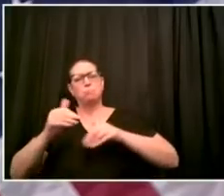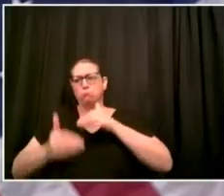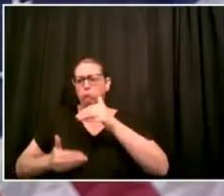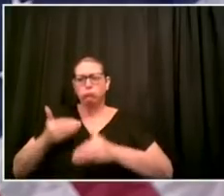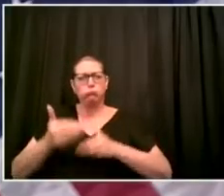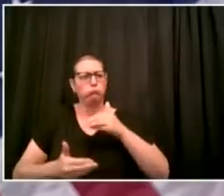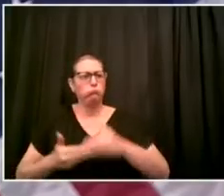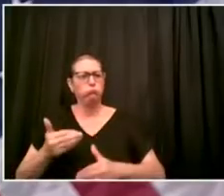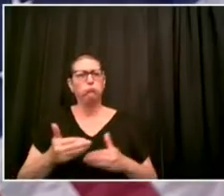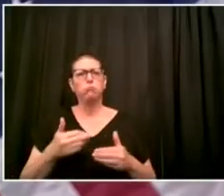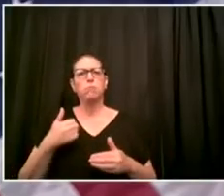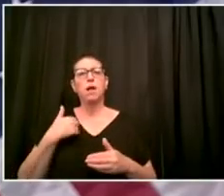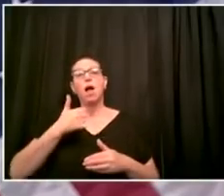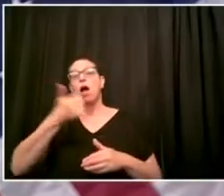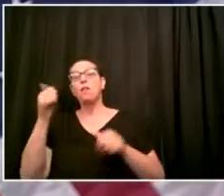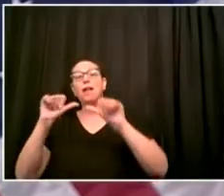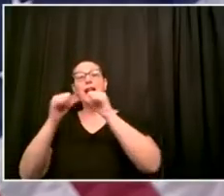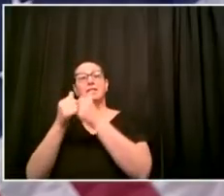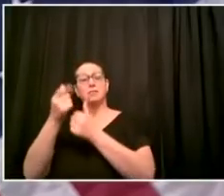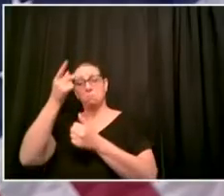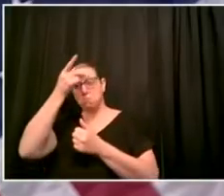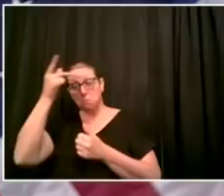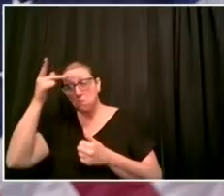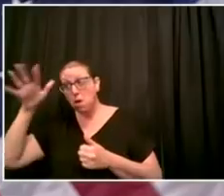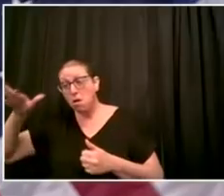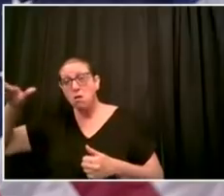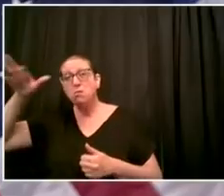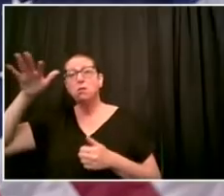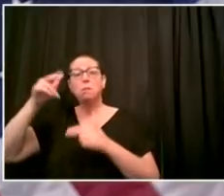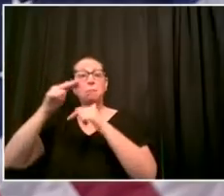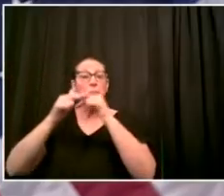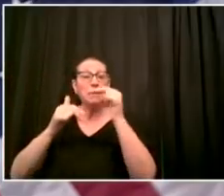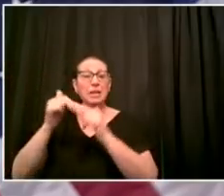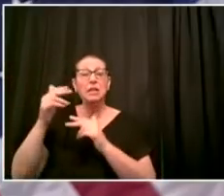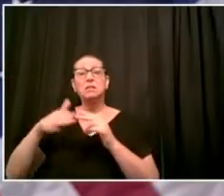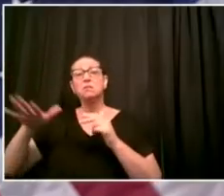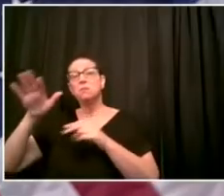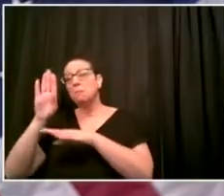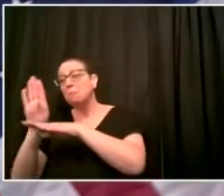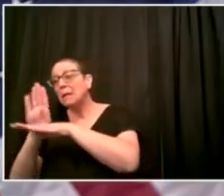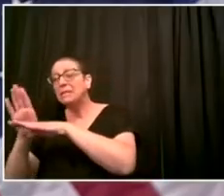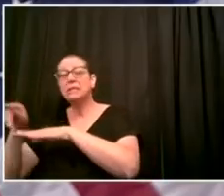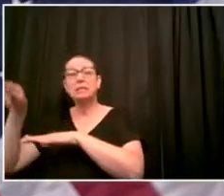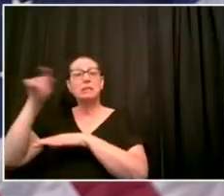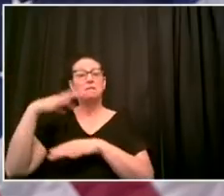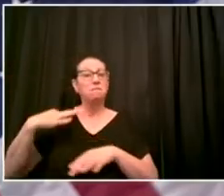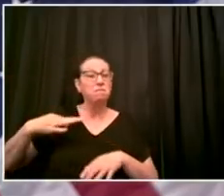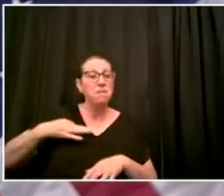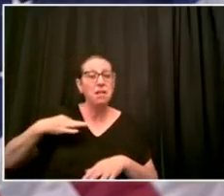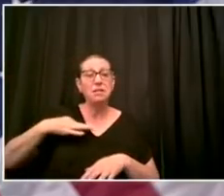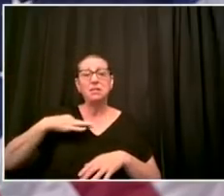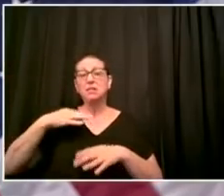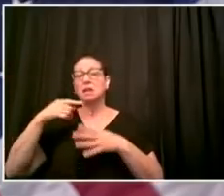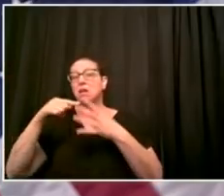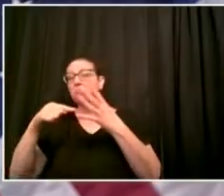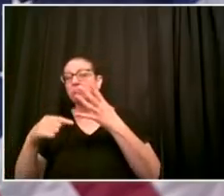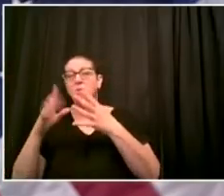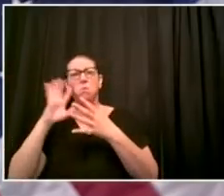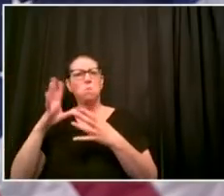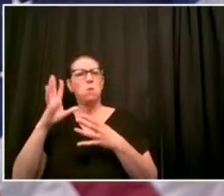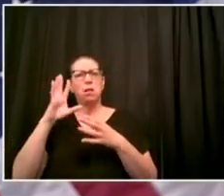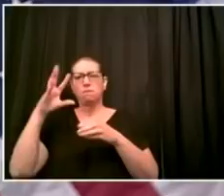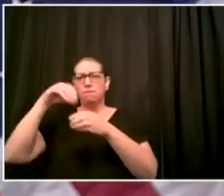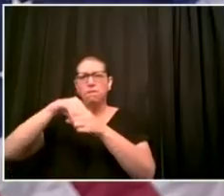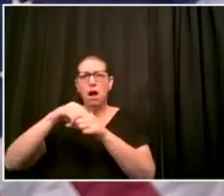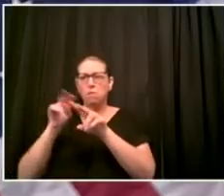with warnings, and if that solves it, great. If not, we can go to summonses or even more aggressive actions. But yes to transparency. No, you're not going to